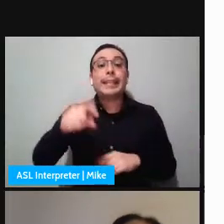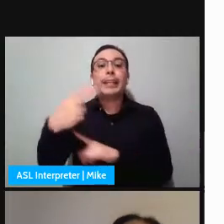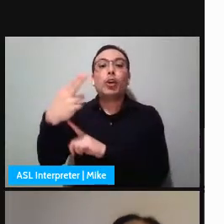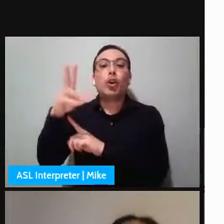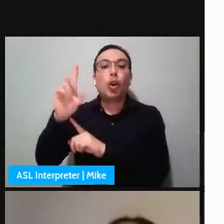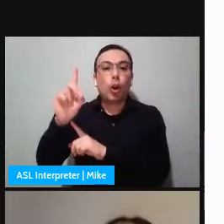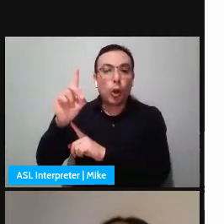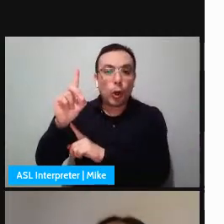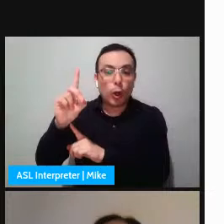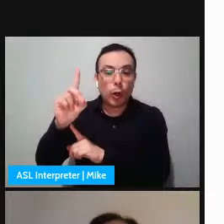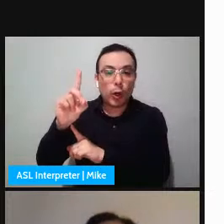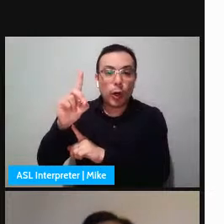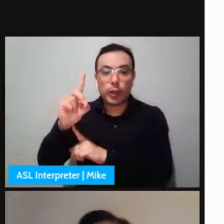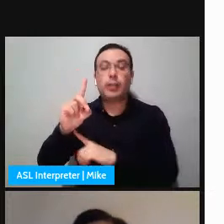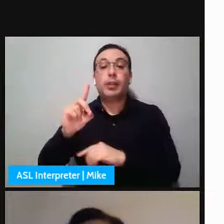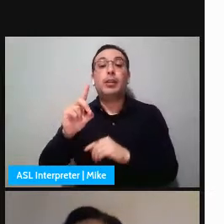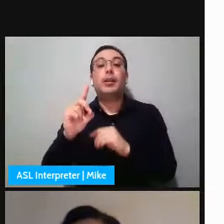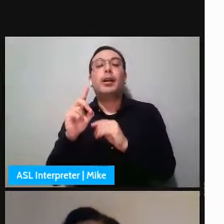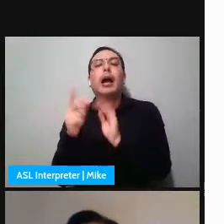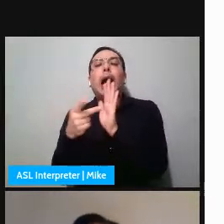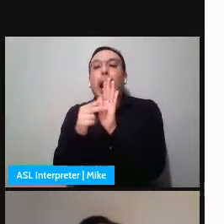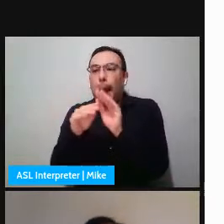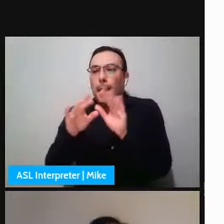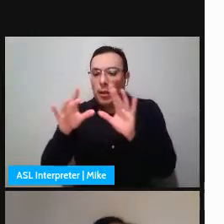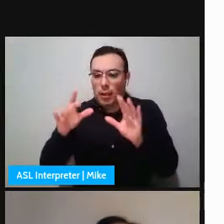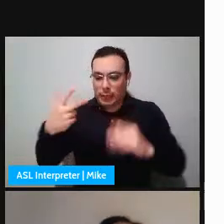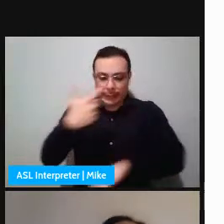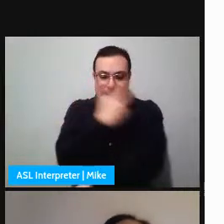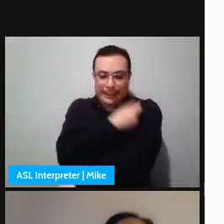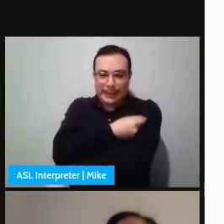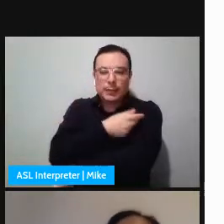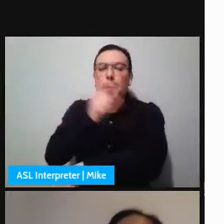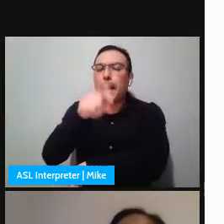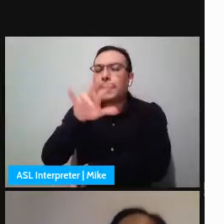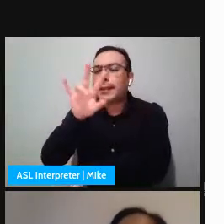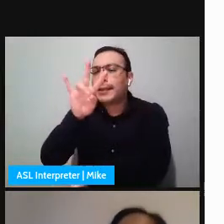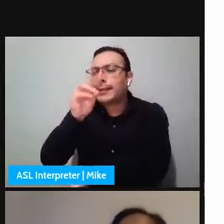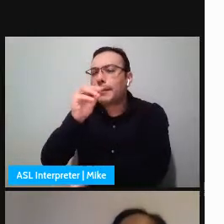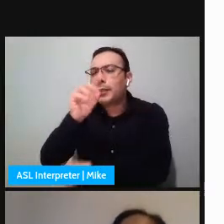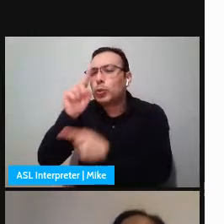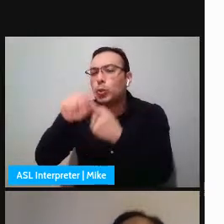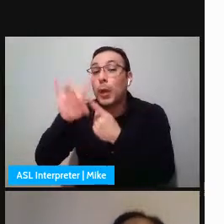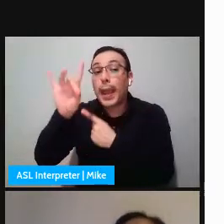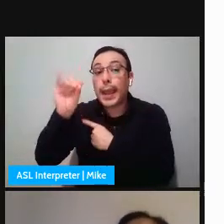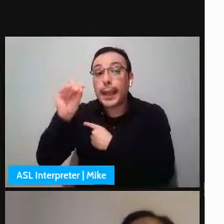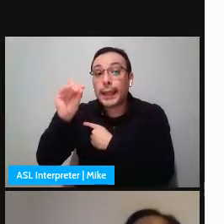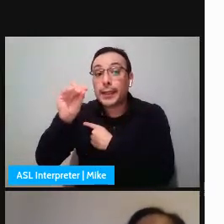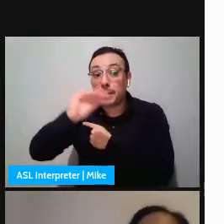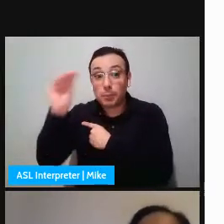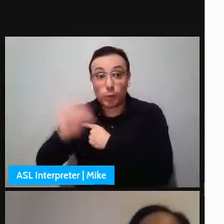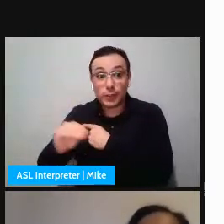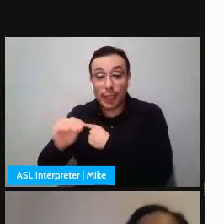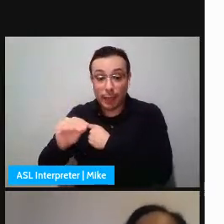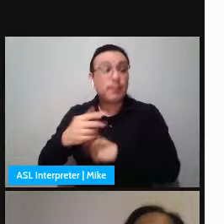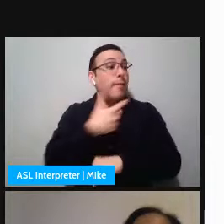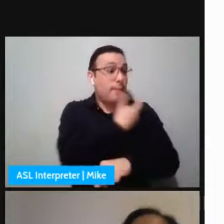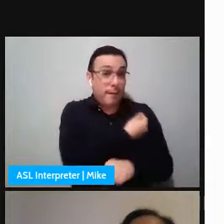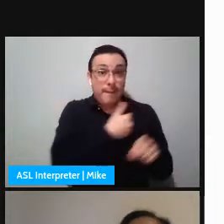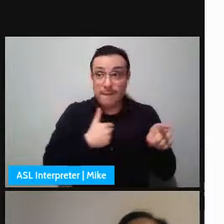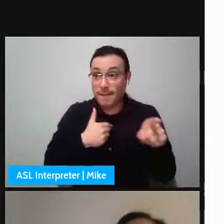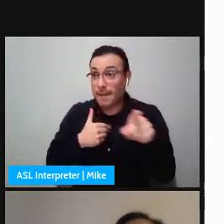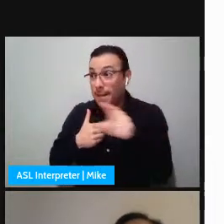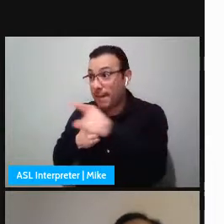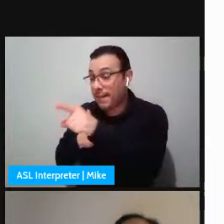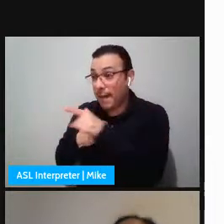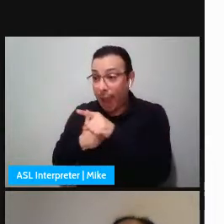to 80% of a population, depending on the disease, this kind of fluctuates, that you can essentially stop the spread, because while people may